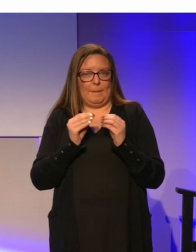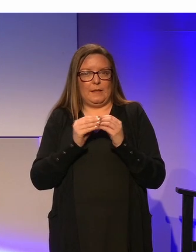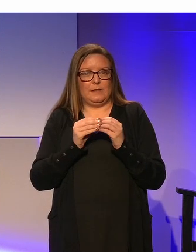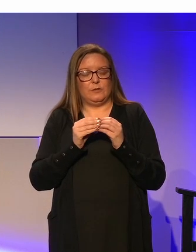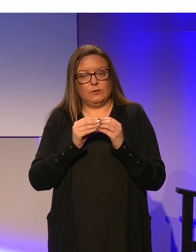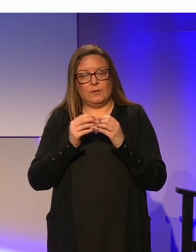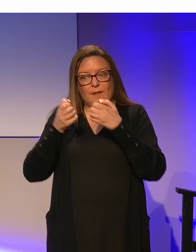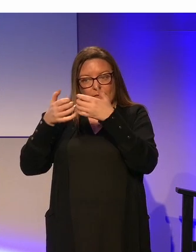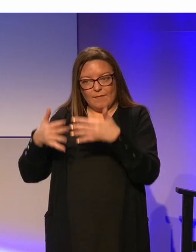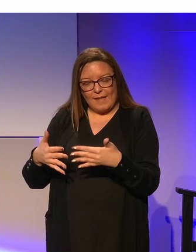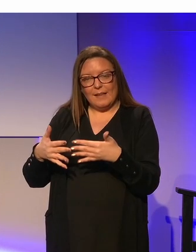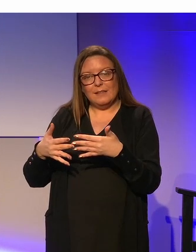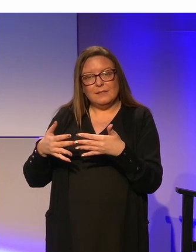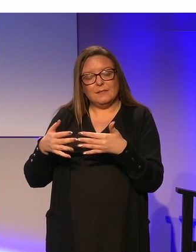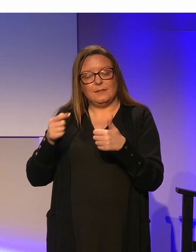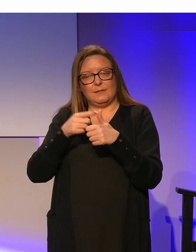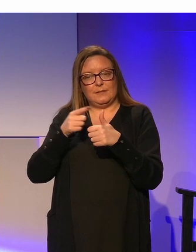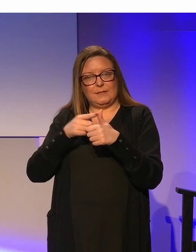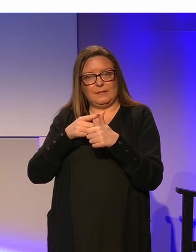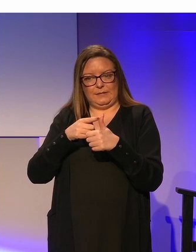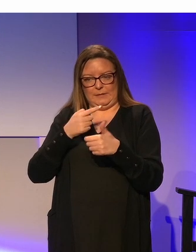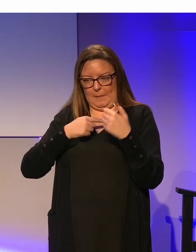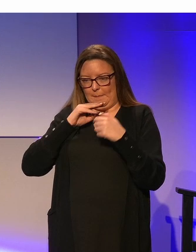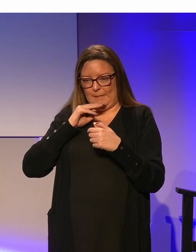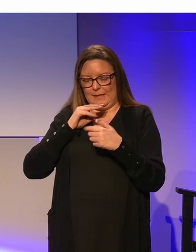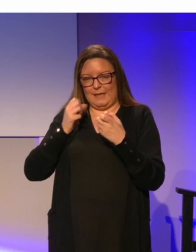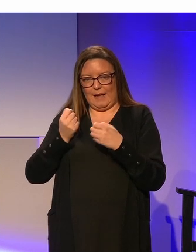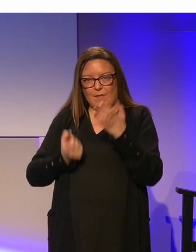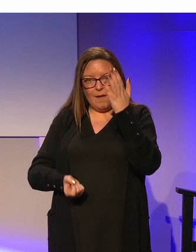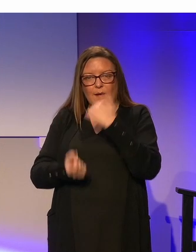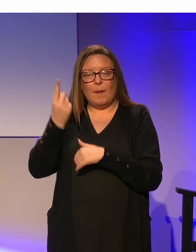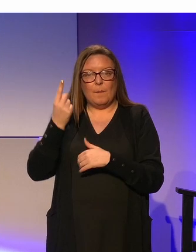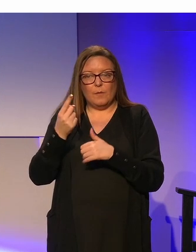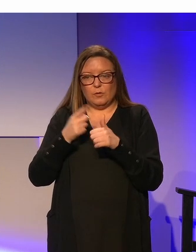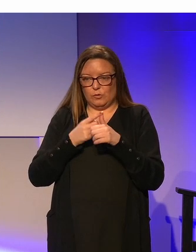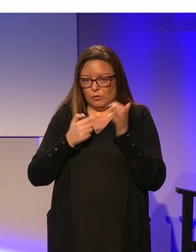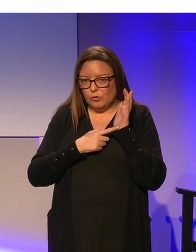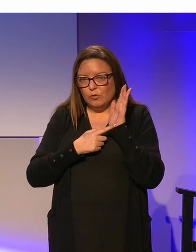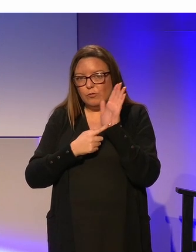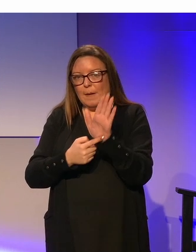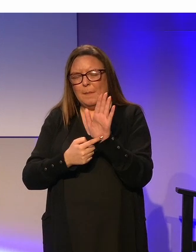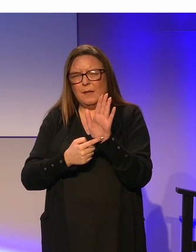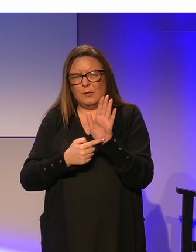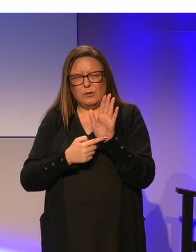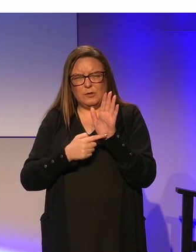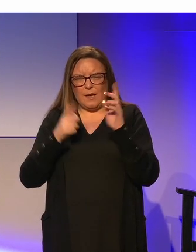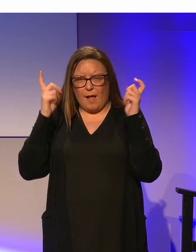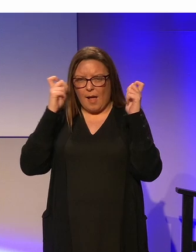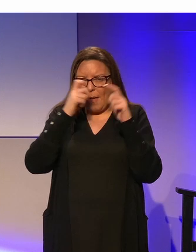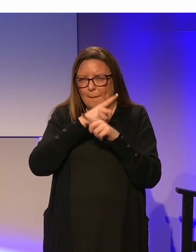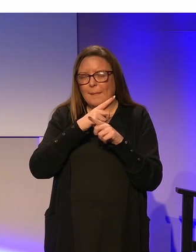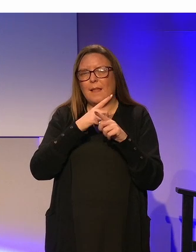reporting our findings thematically, which gives us an opportunity to represent the complexity